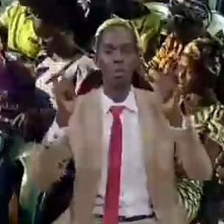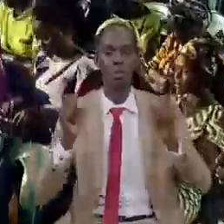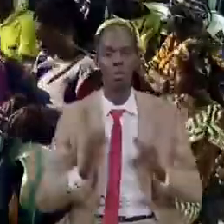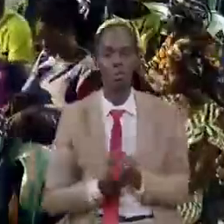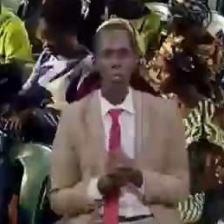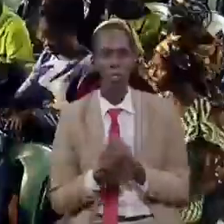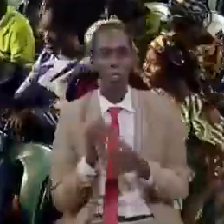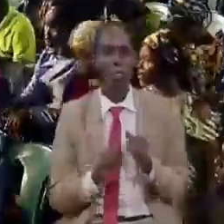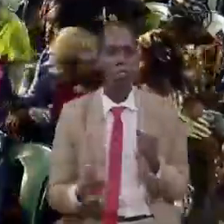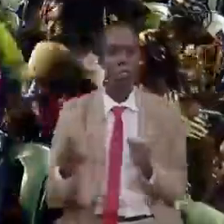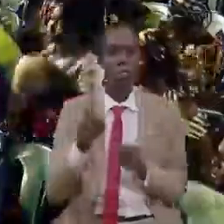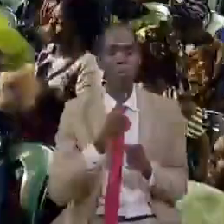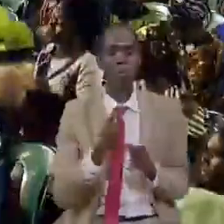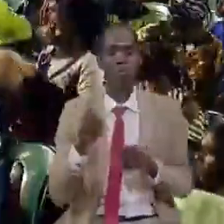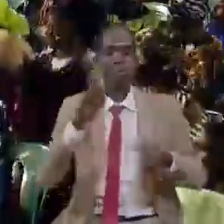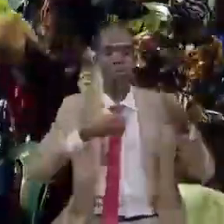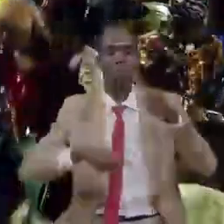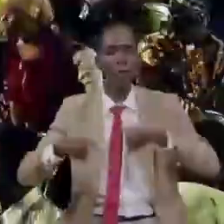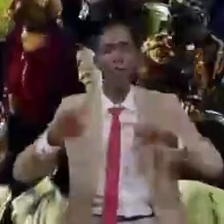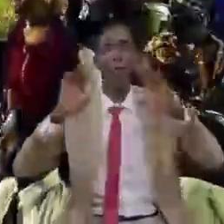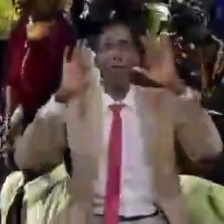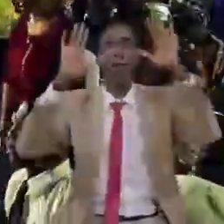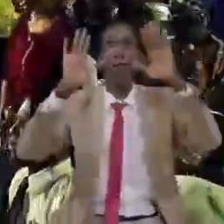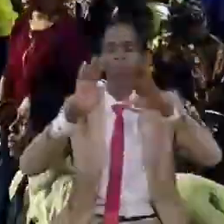shout, miracle time.